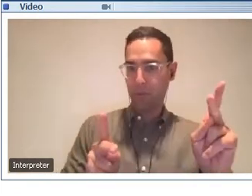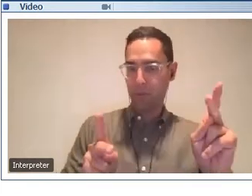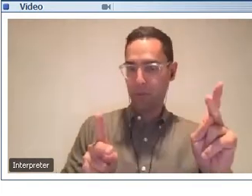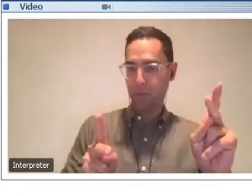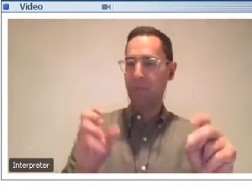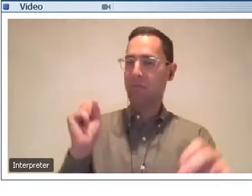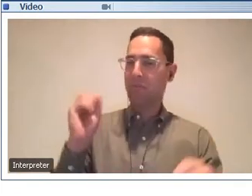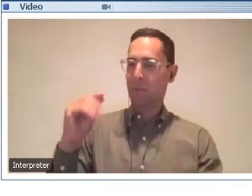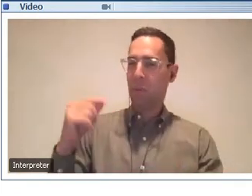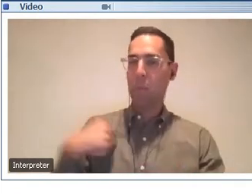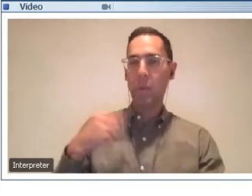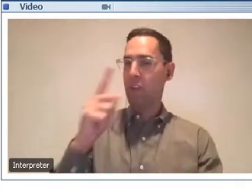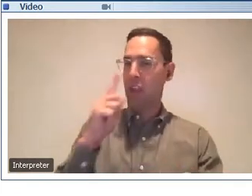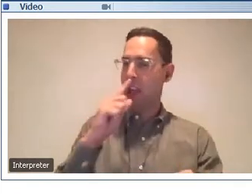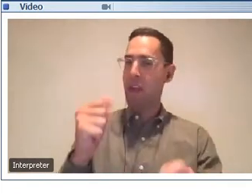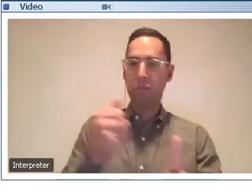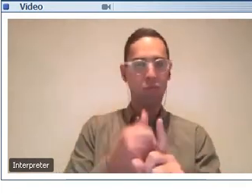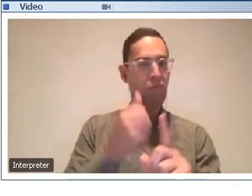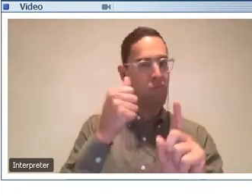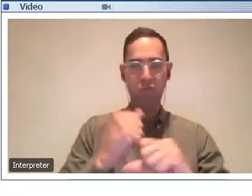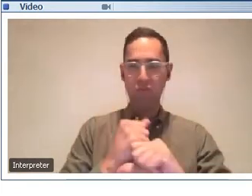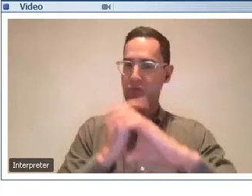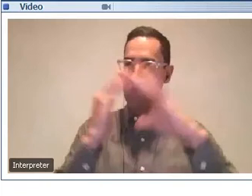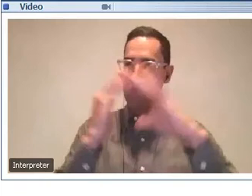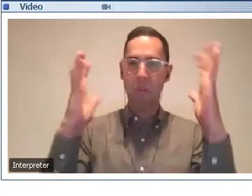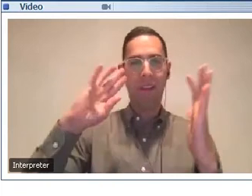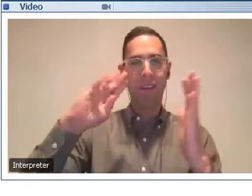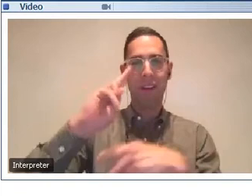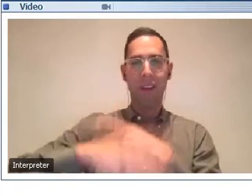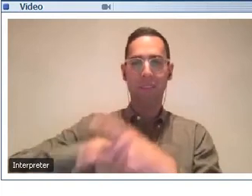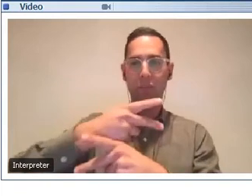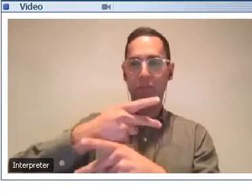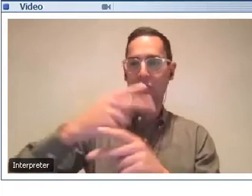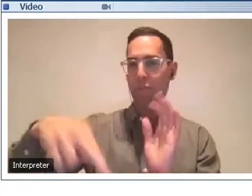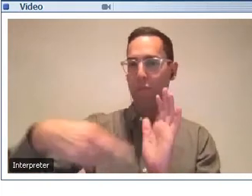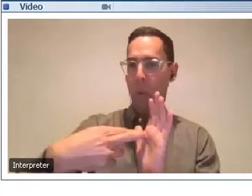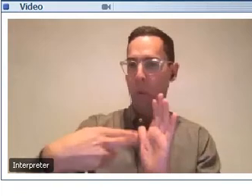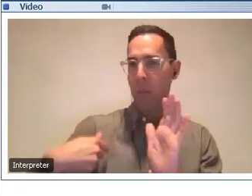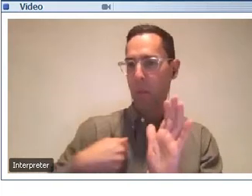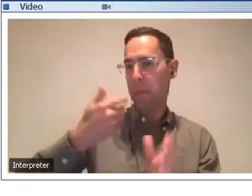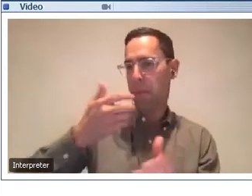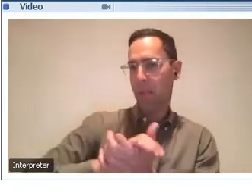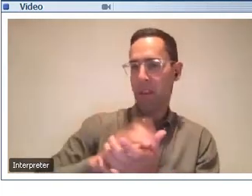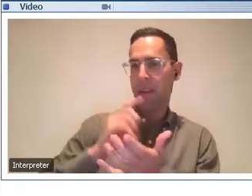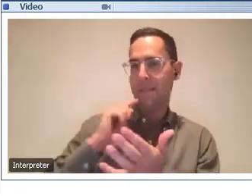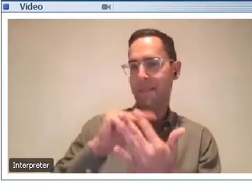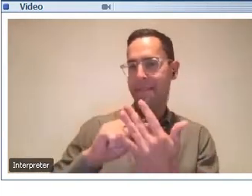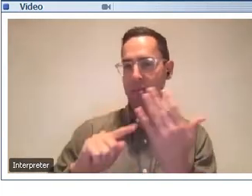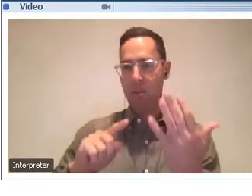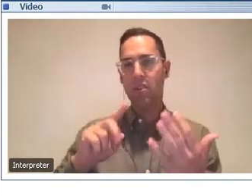with disabilities, sort of beyond some of these previously held expectations. And